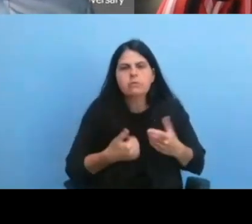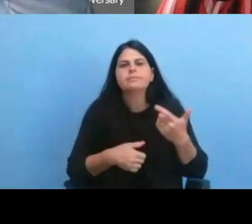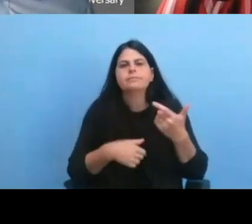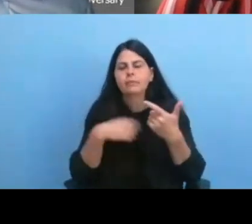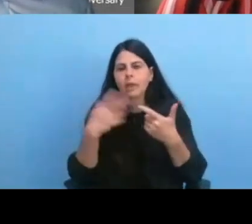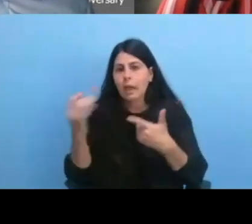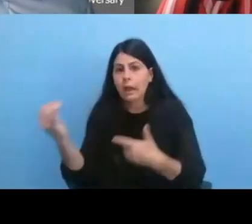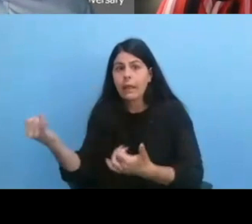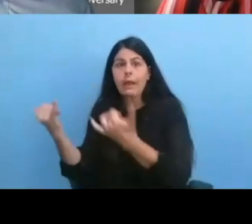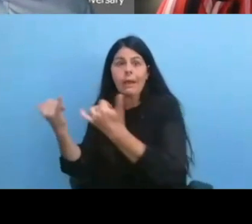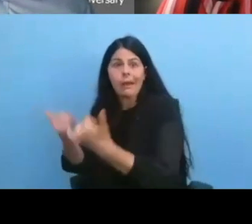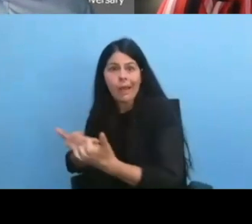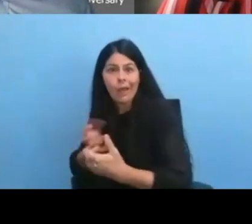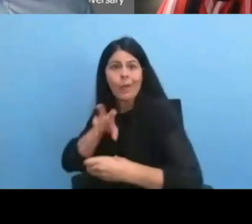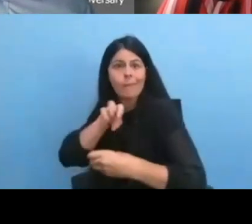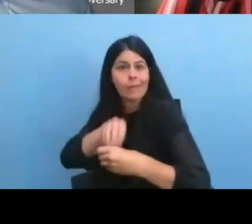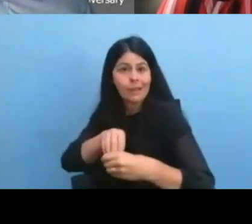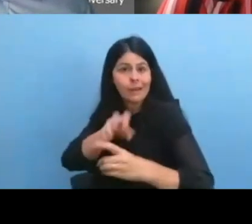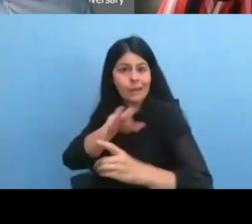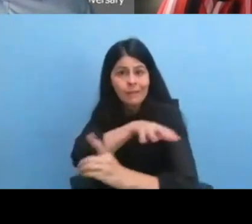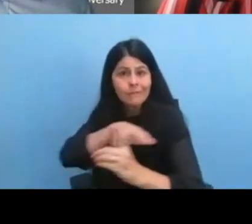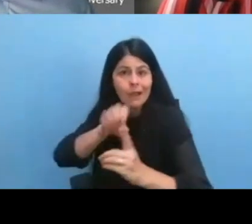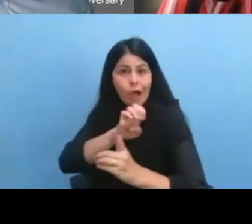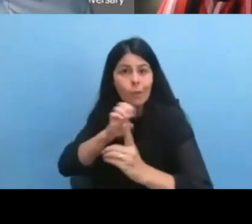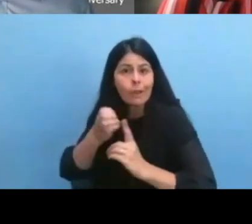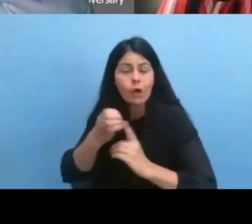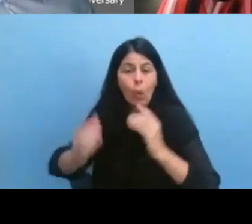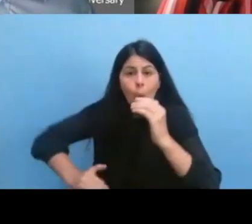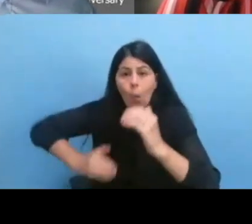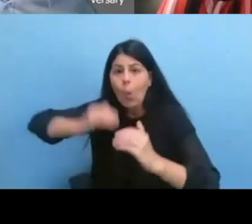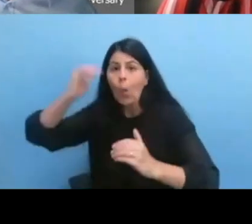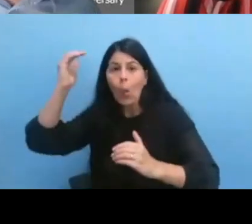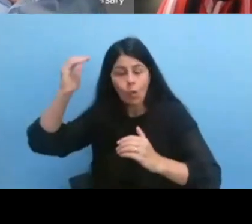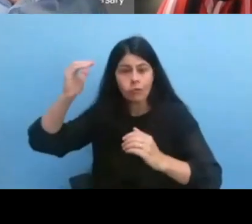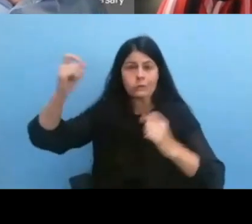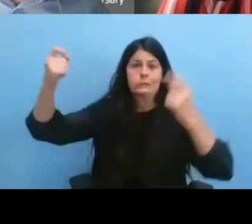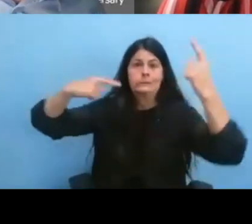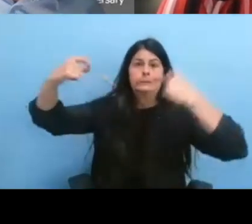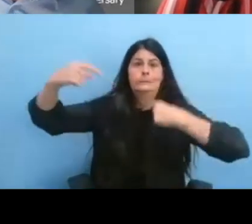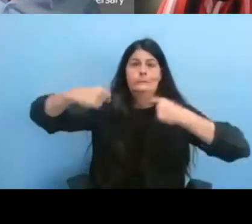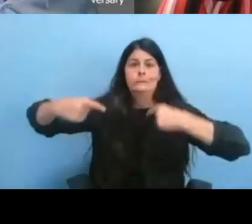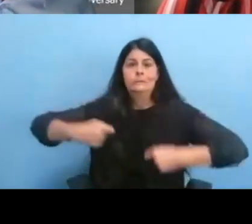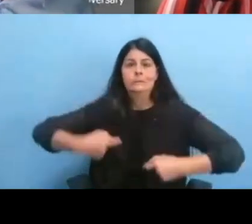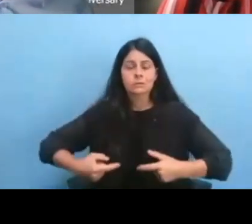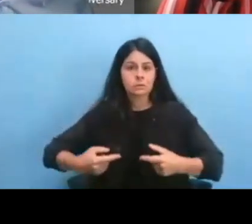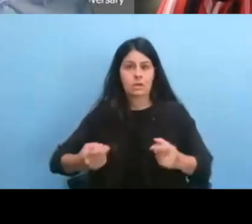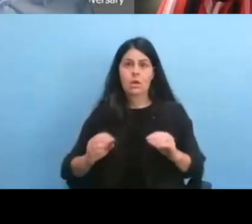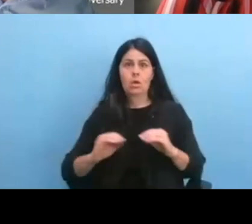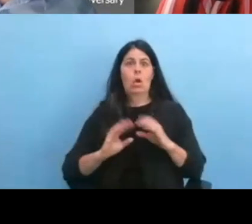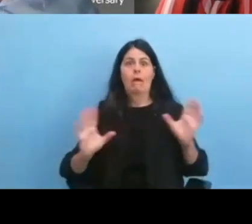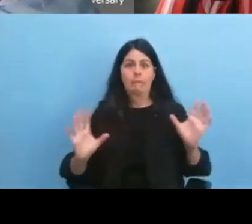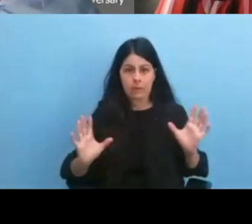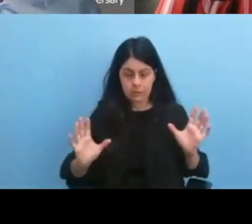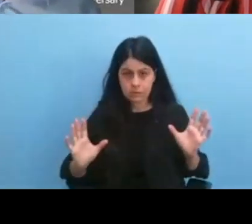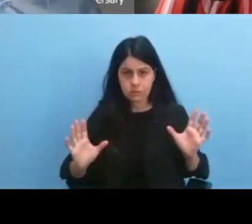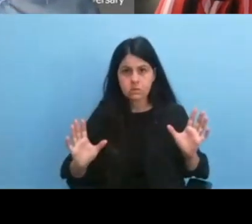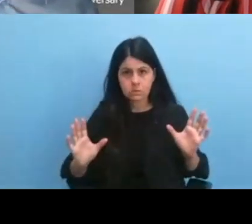environment that was very overstimulating, and it was very obvious it was there.